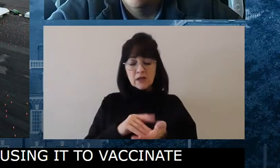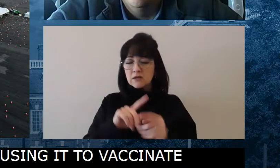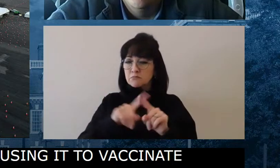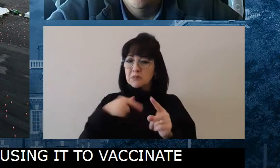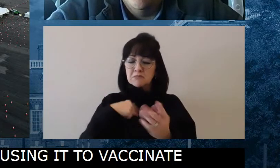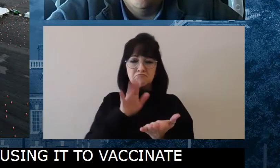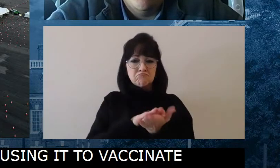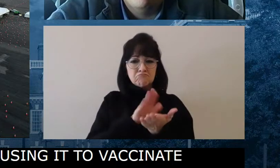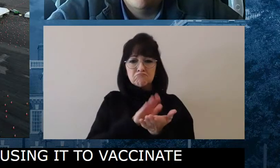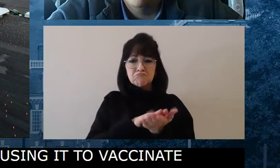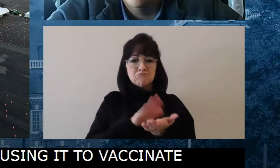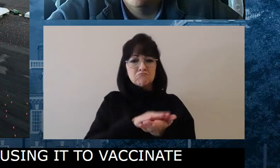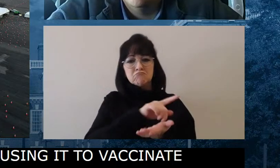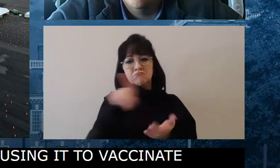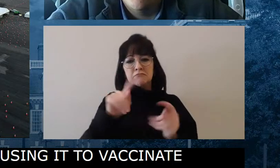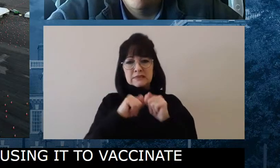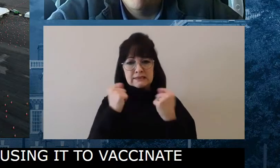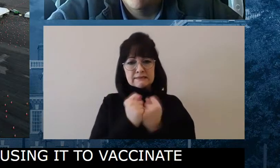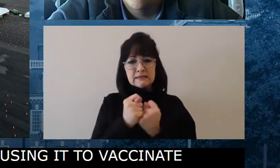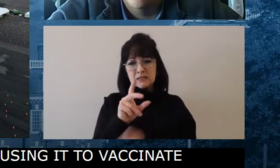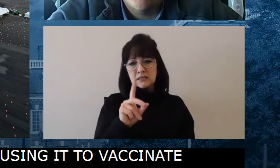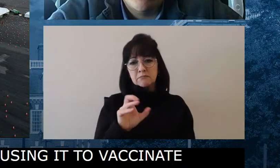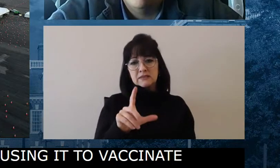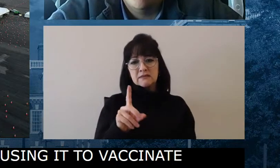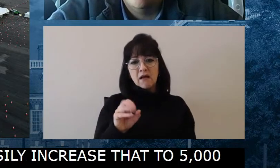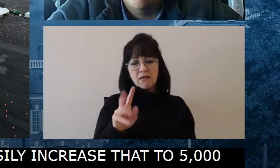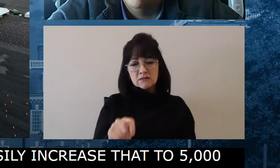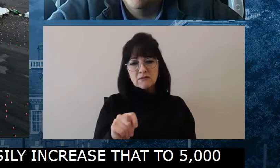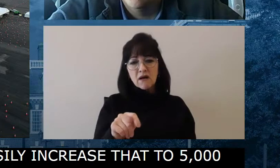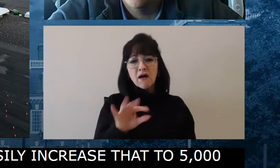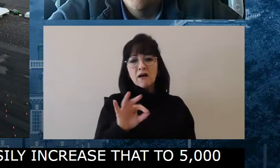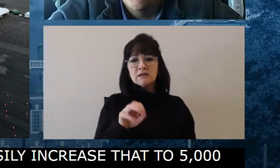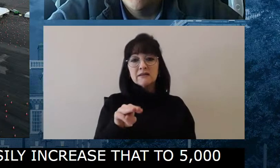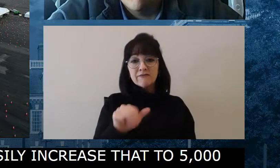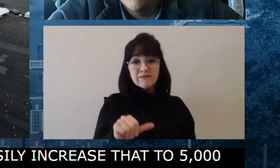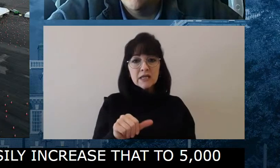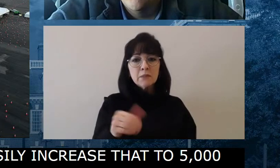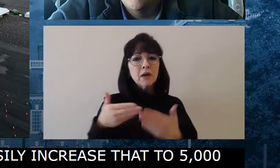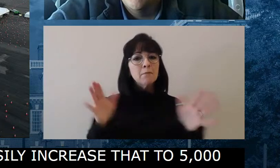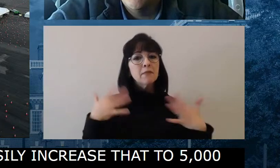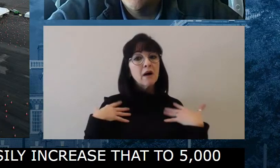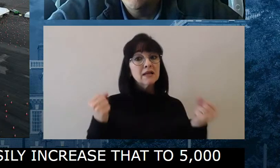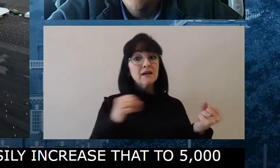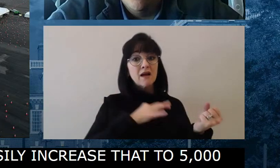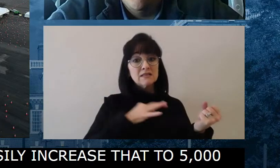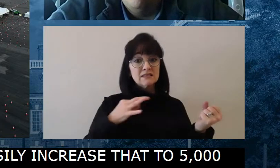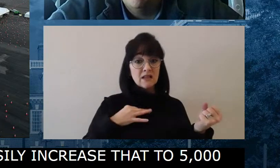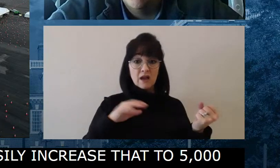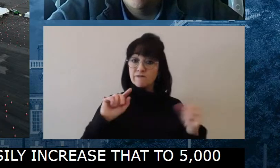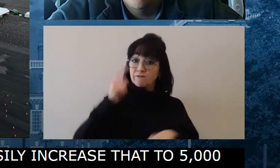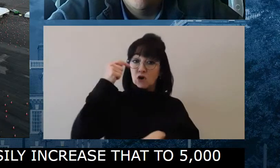from Del.gov, FEMA, and the public health staff that built this. It's the first one in the region.